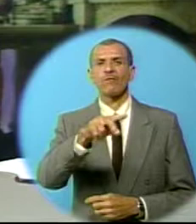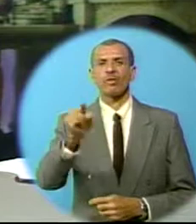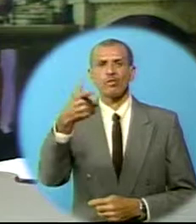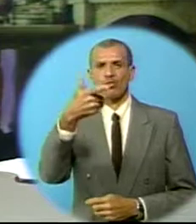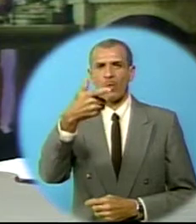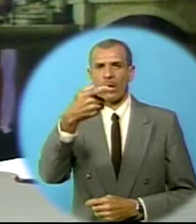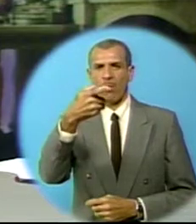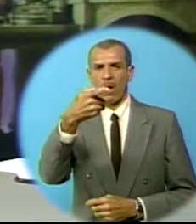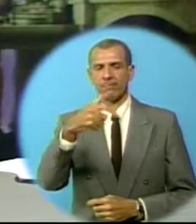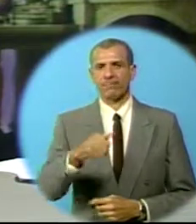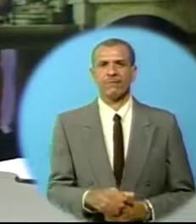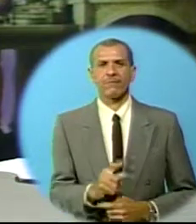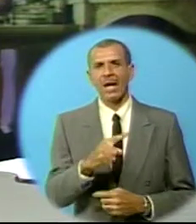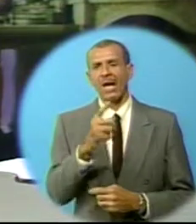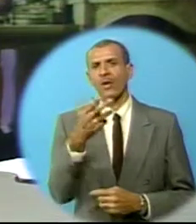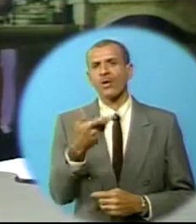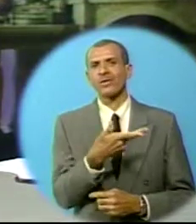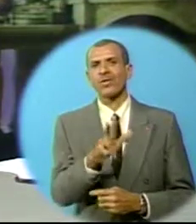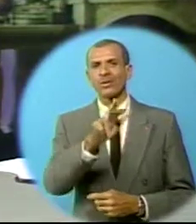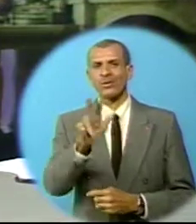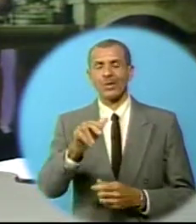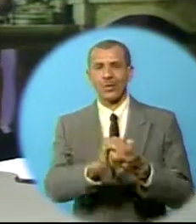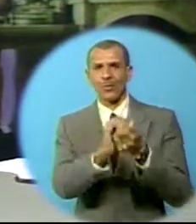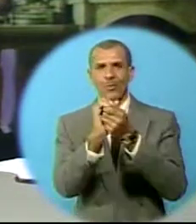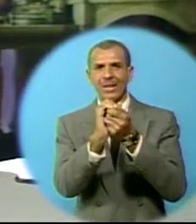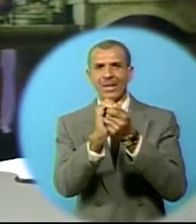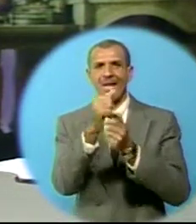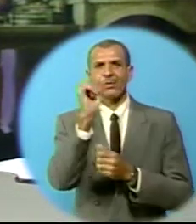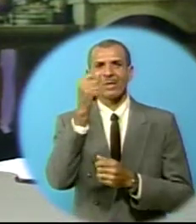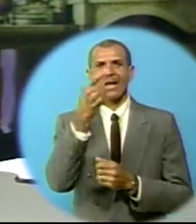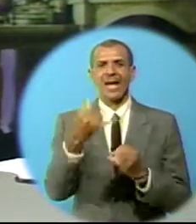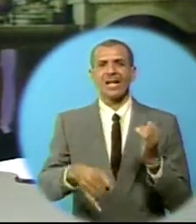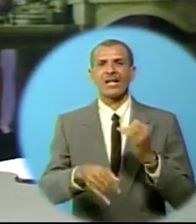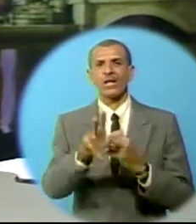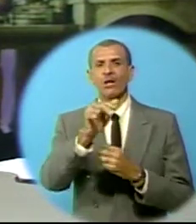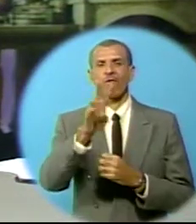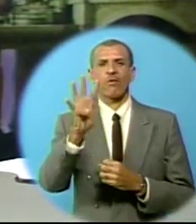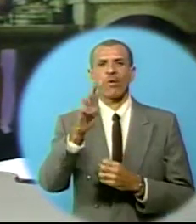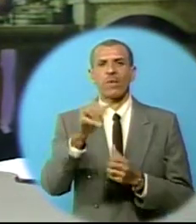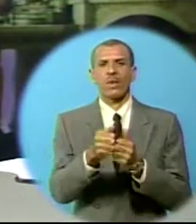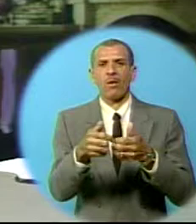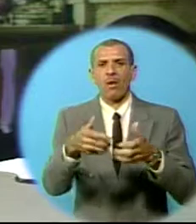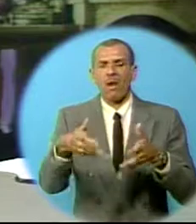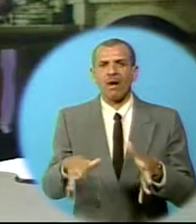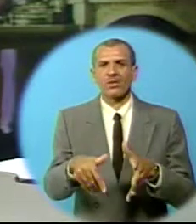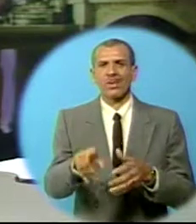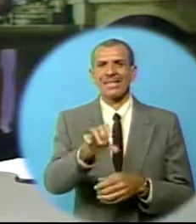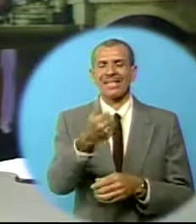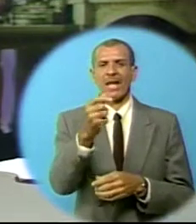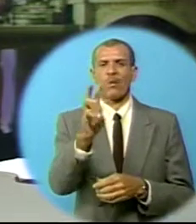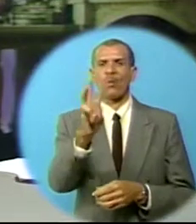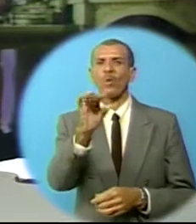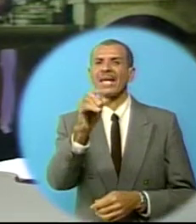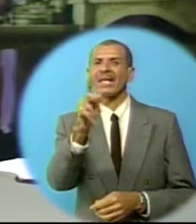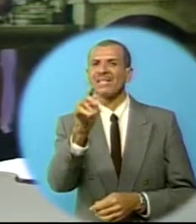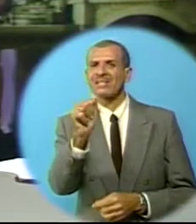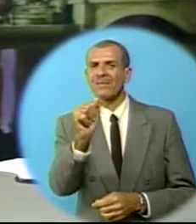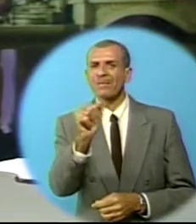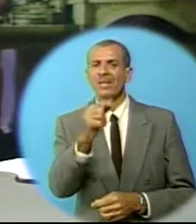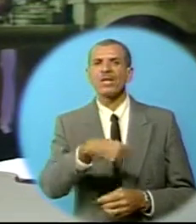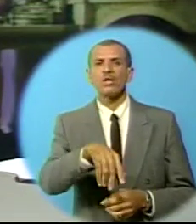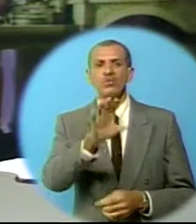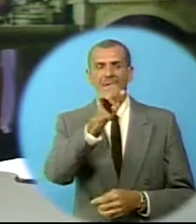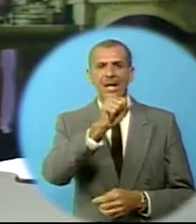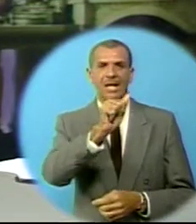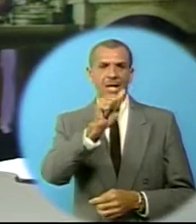21. Setting the host 33 to win, Sri Lanka A ended on 34 without loss to win by 10 wickets. Scores: Sri Lanka